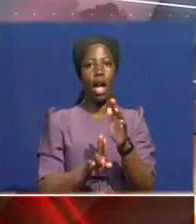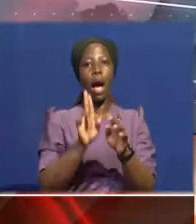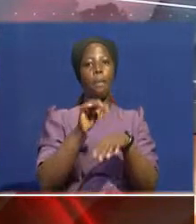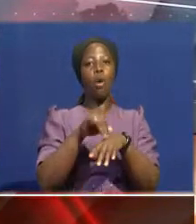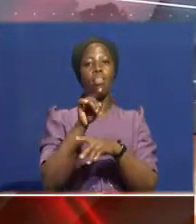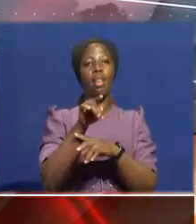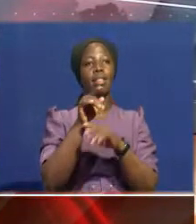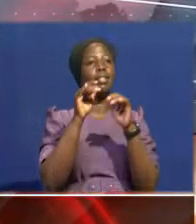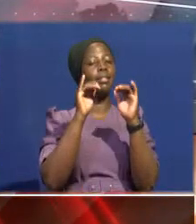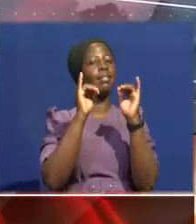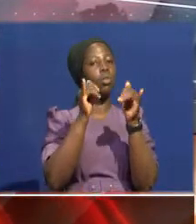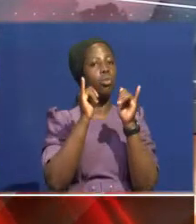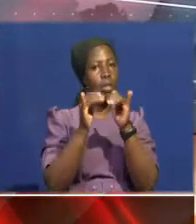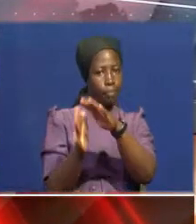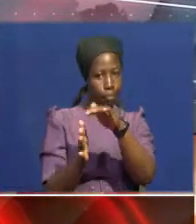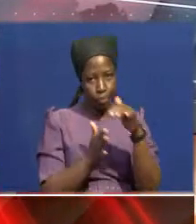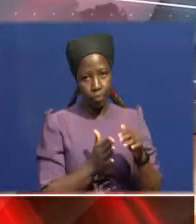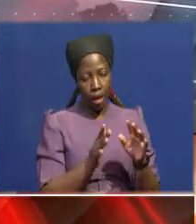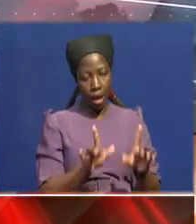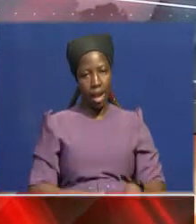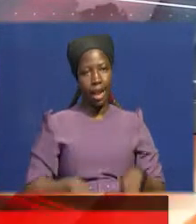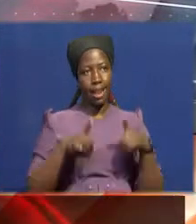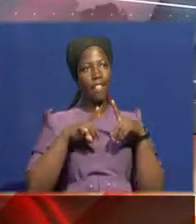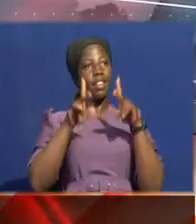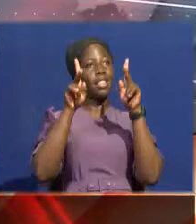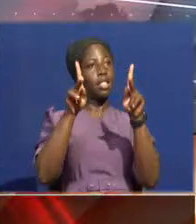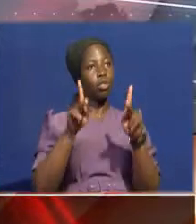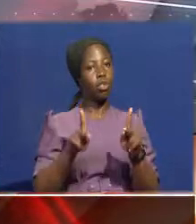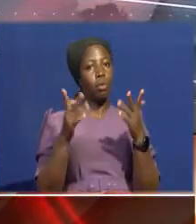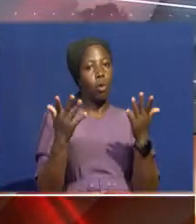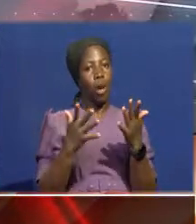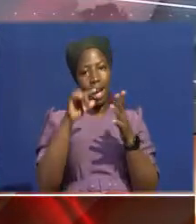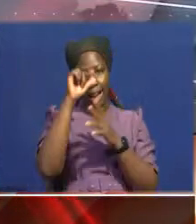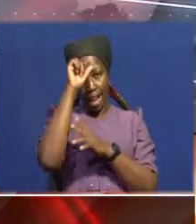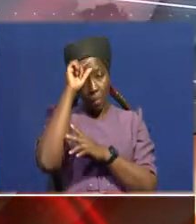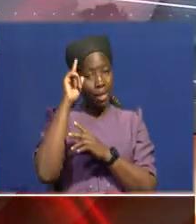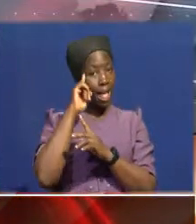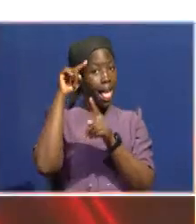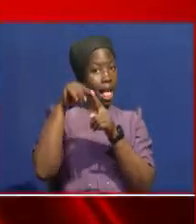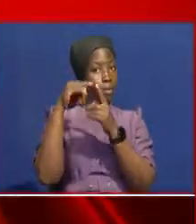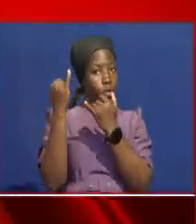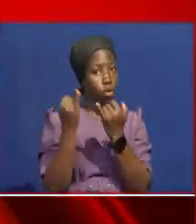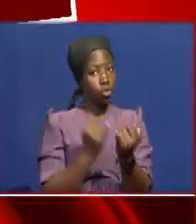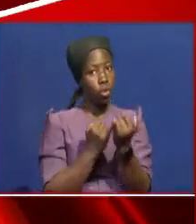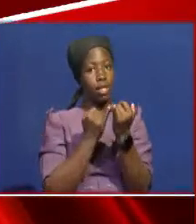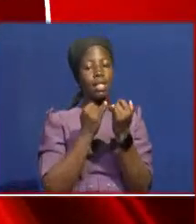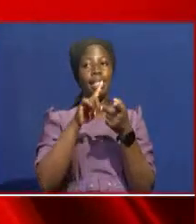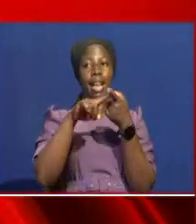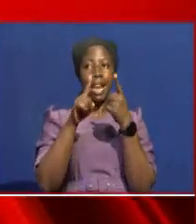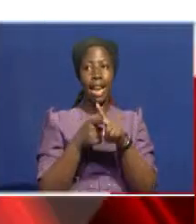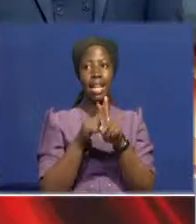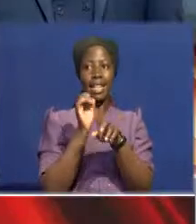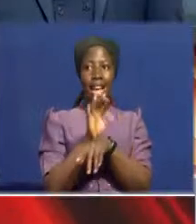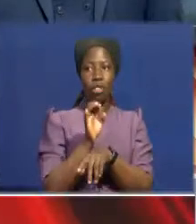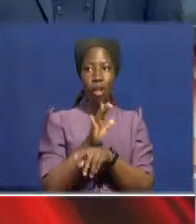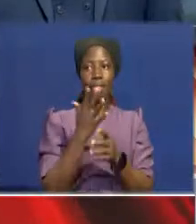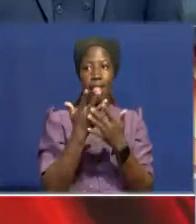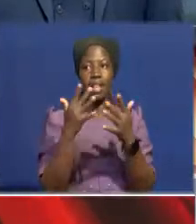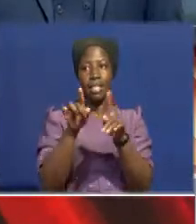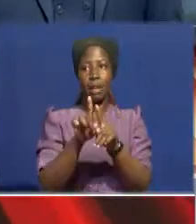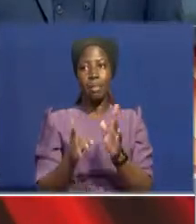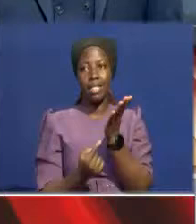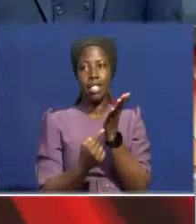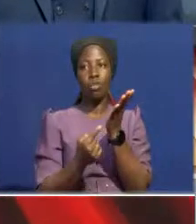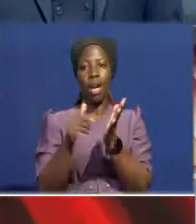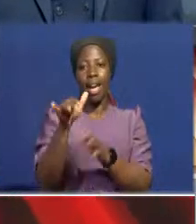take you live to Kisumu, where we do understand the government is seeking to introduce standardized counseling manuals and a digital platform for